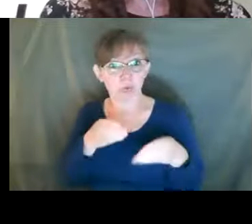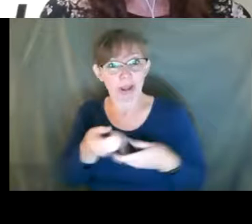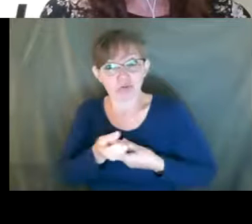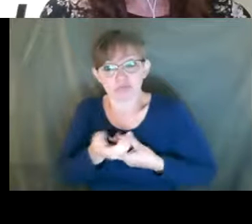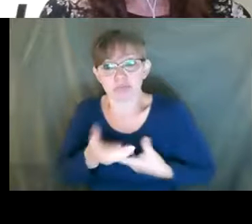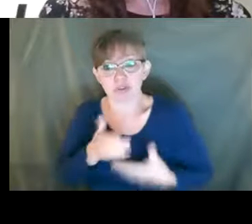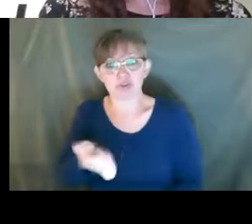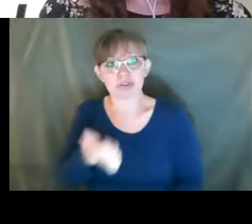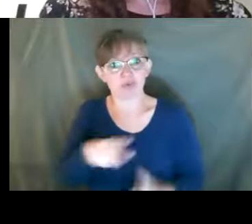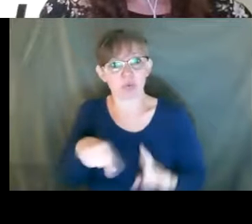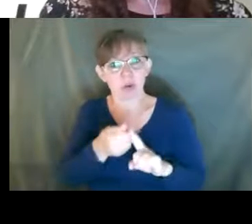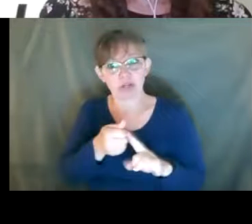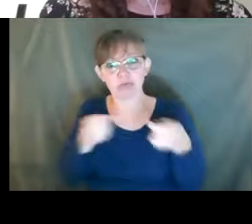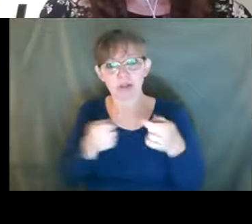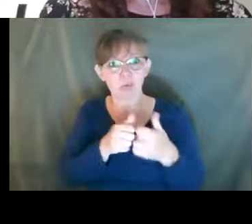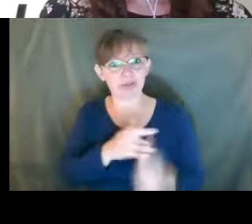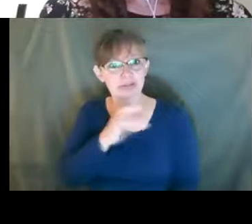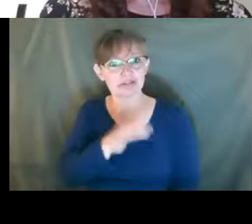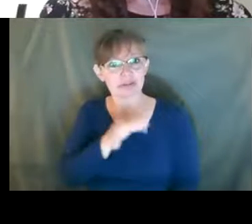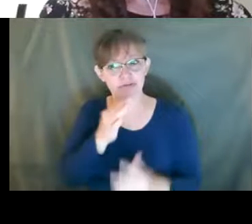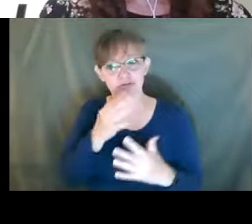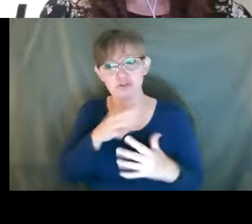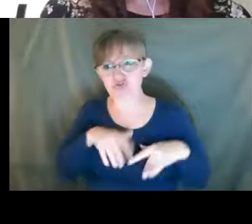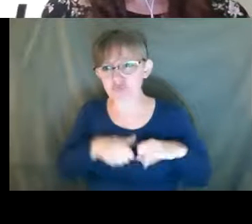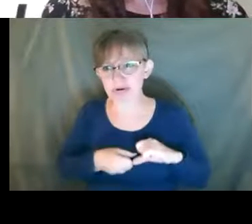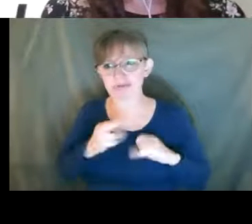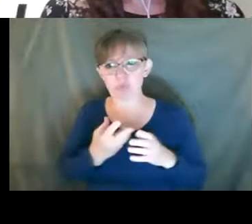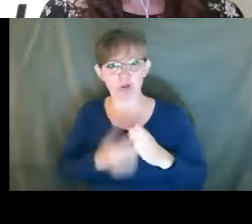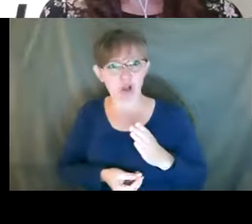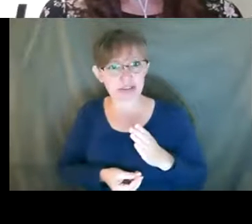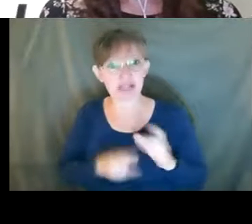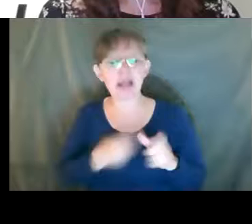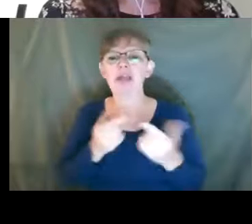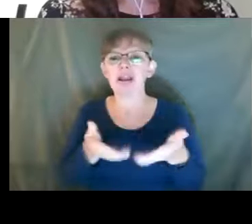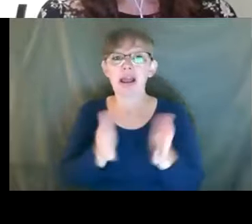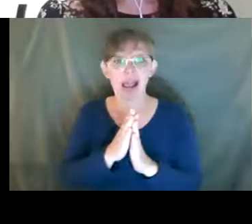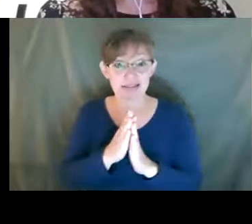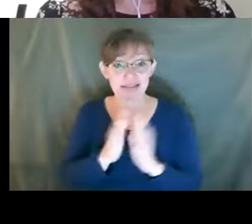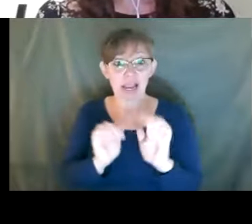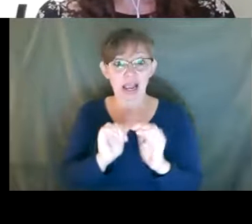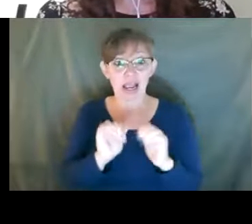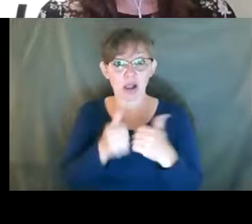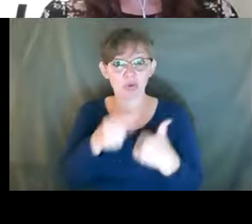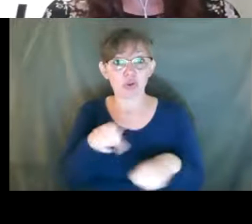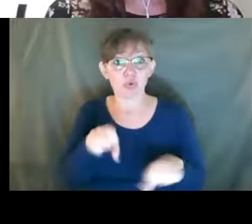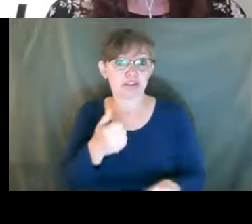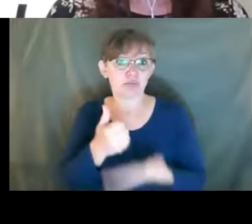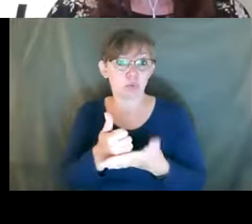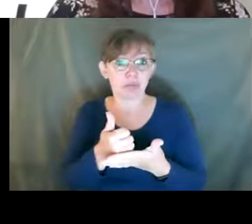or loss. And then ask how you can best support them in getting the help that they need.